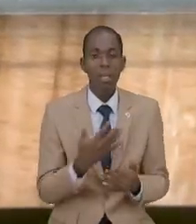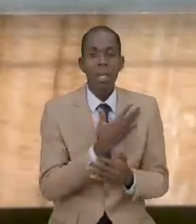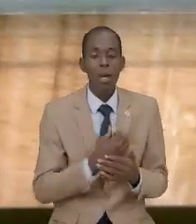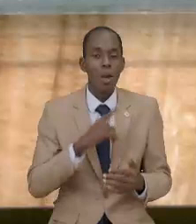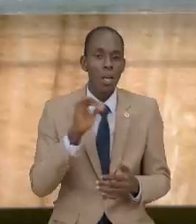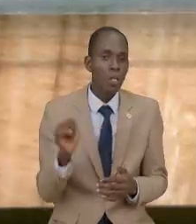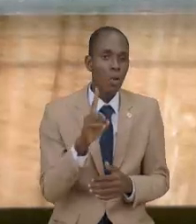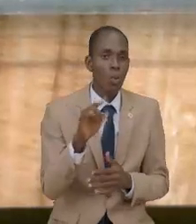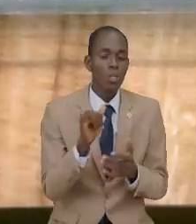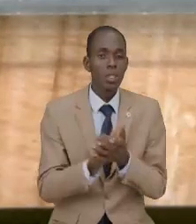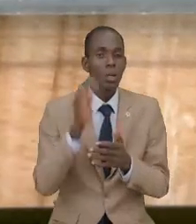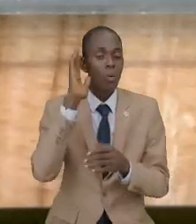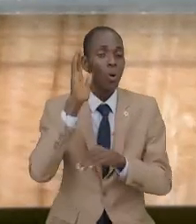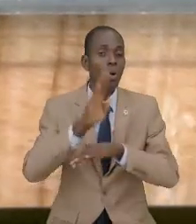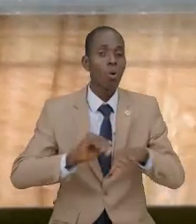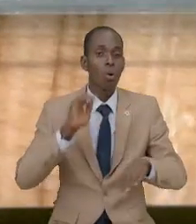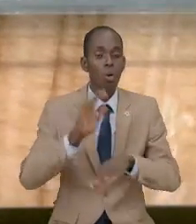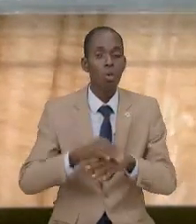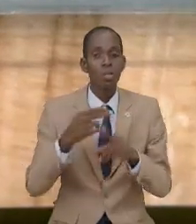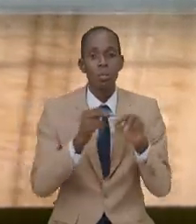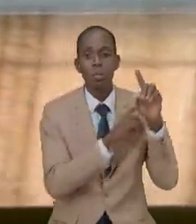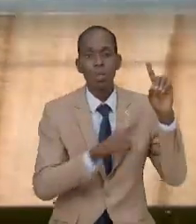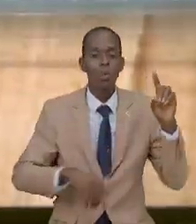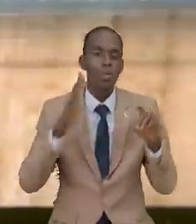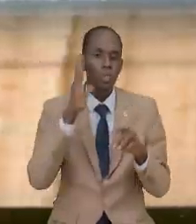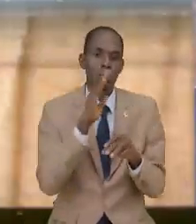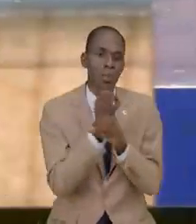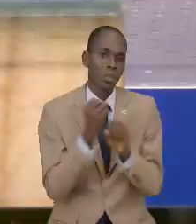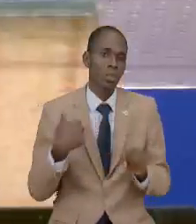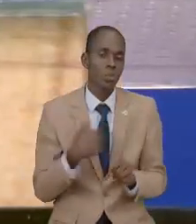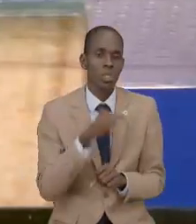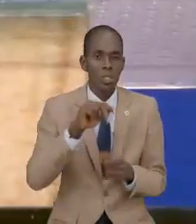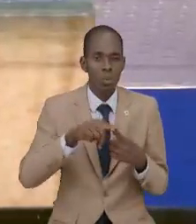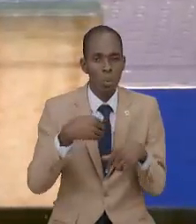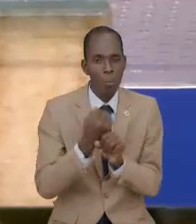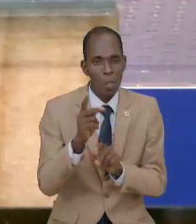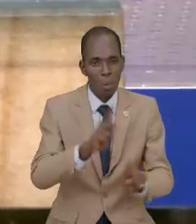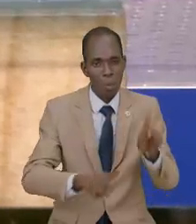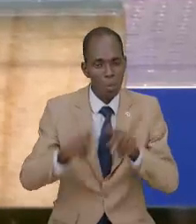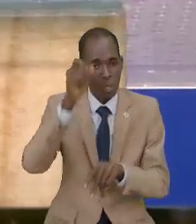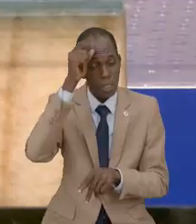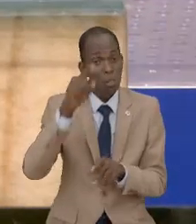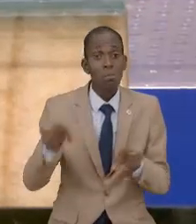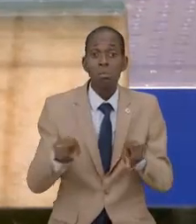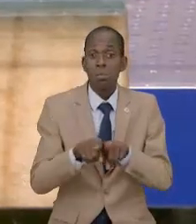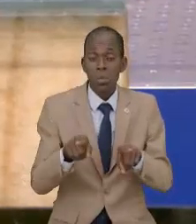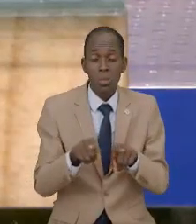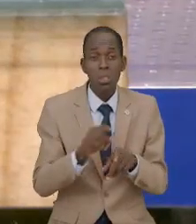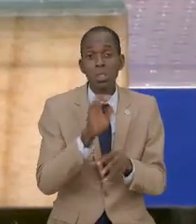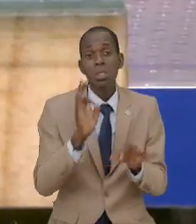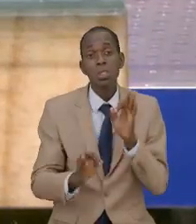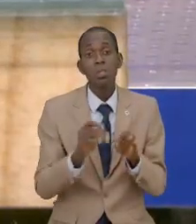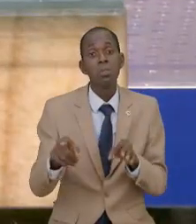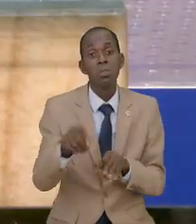shall call on the name of the Lord shall be saved. We need to make them understand, even if their tears were